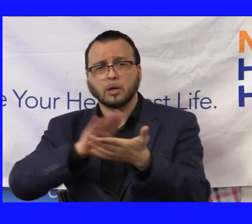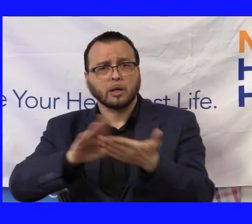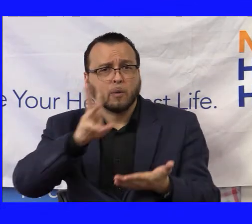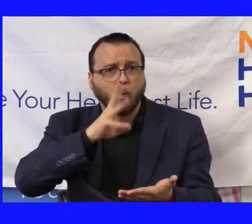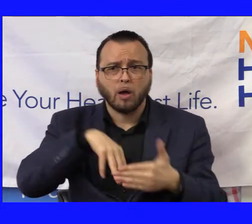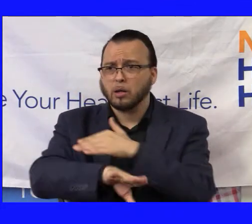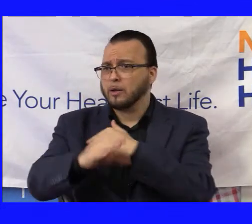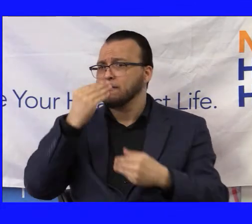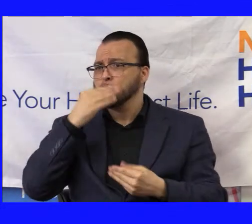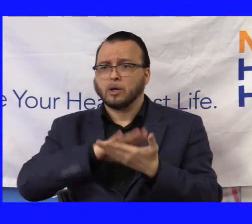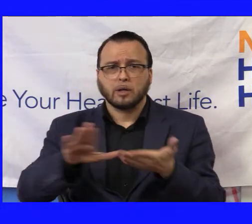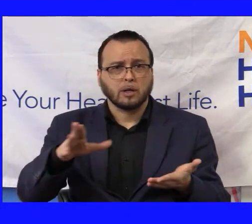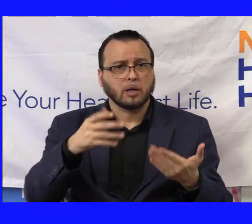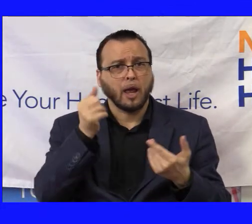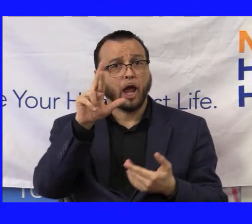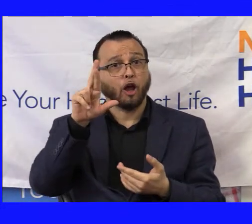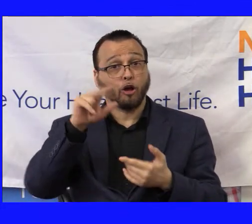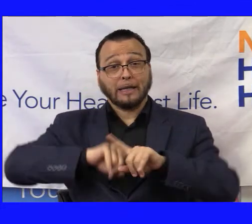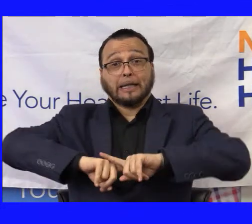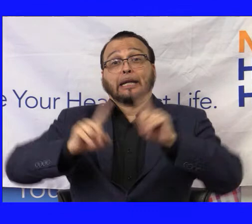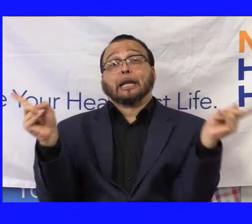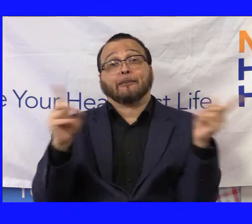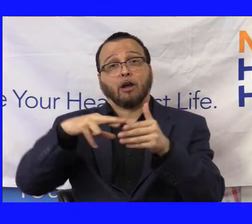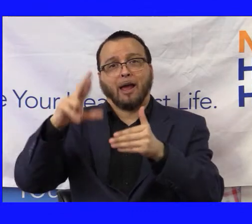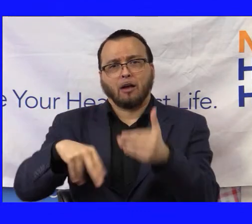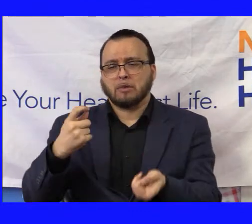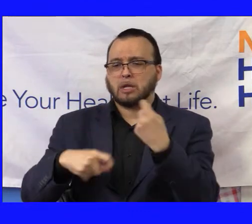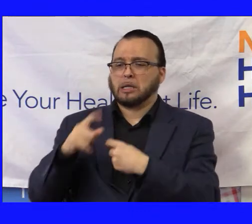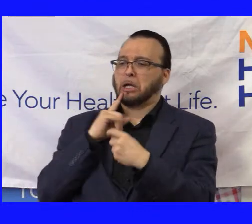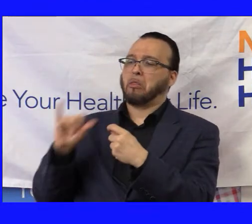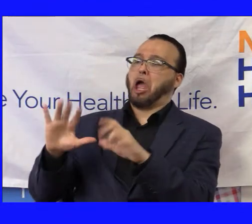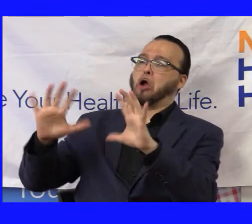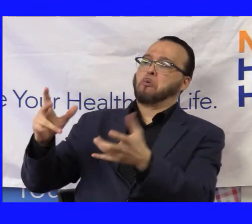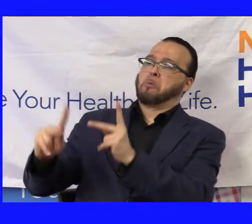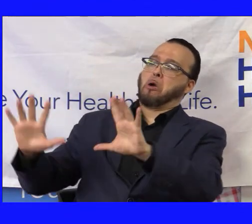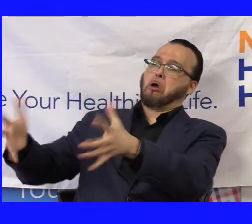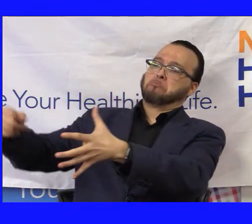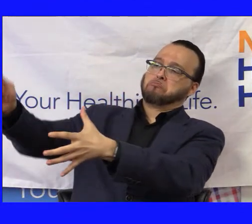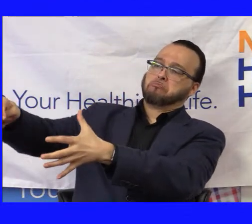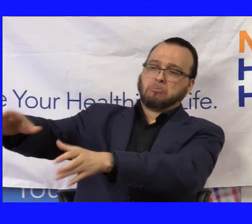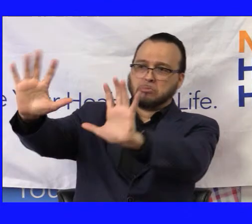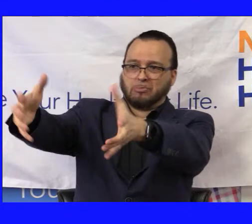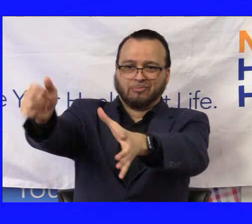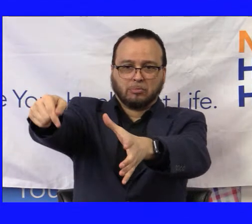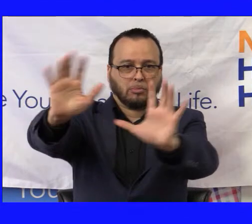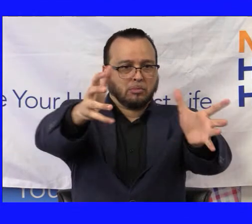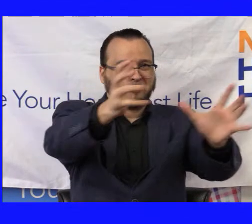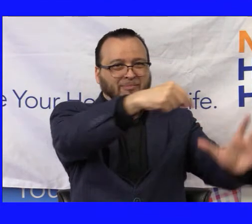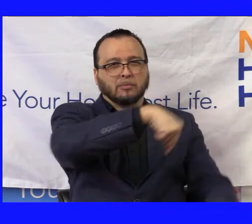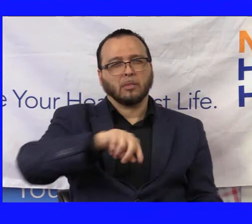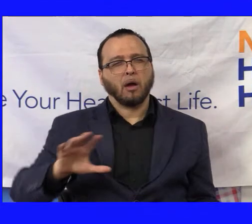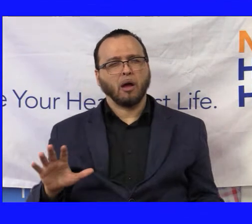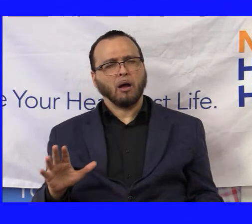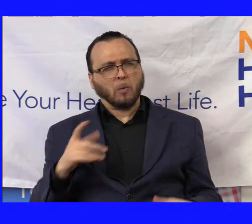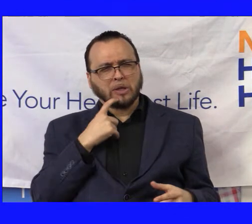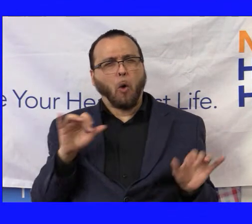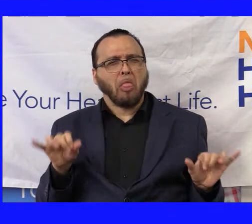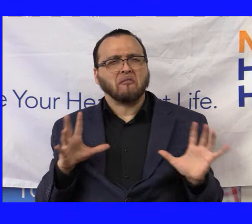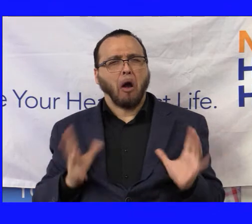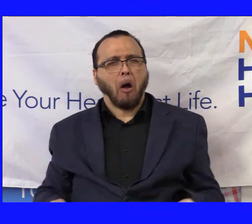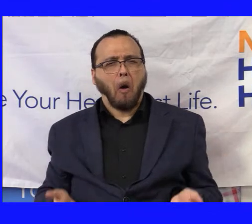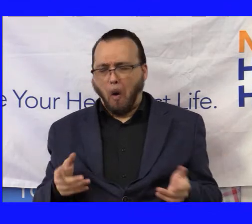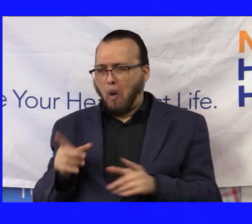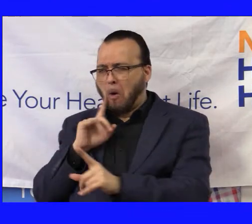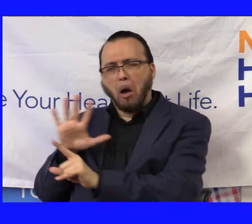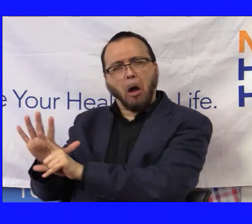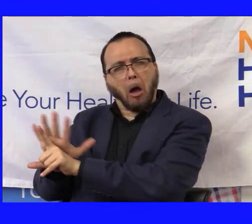air, have different outcomes. As opposed to saying that's pathology, we should potentially intervene earlier on. We normalize that pathology and we say it's normal